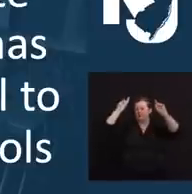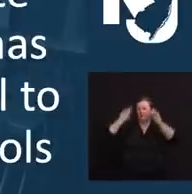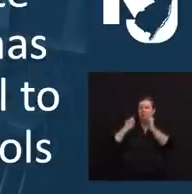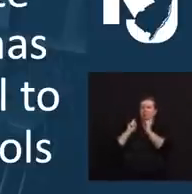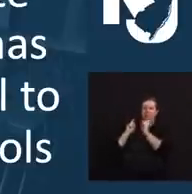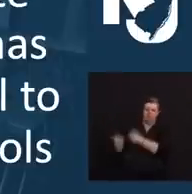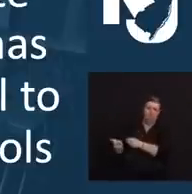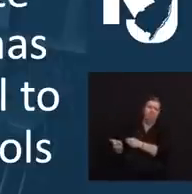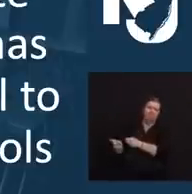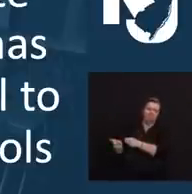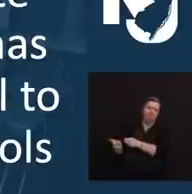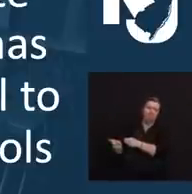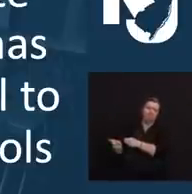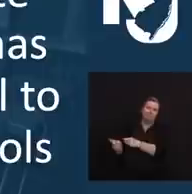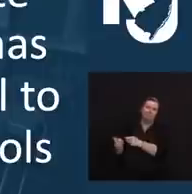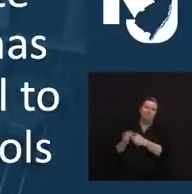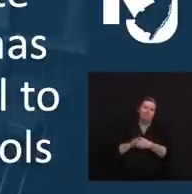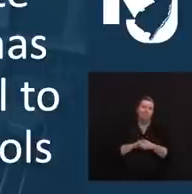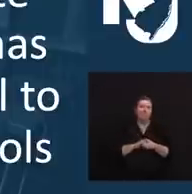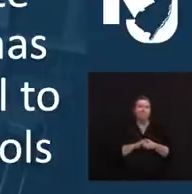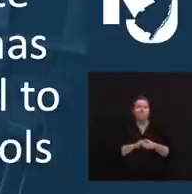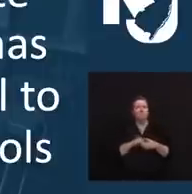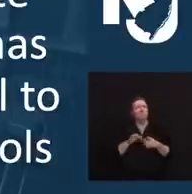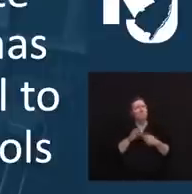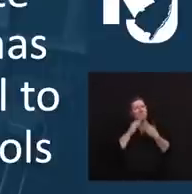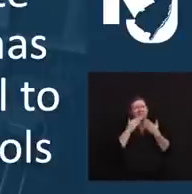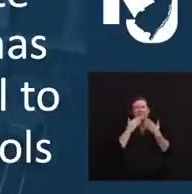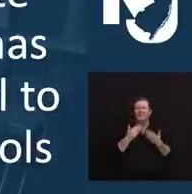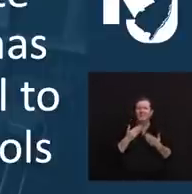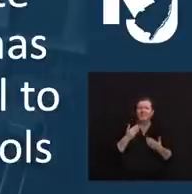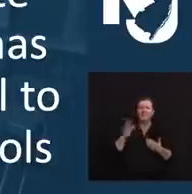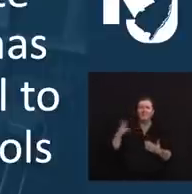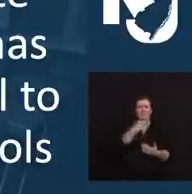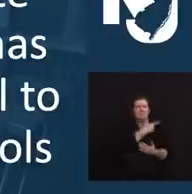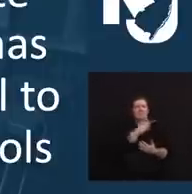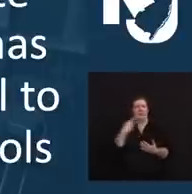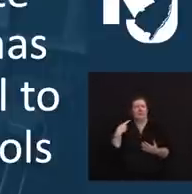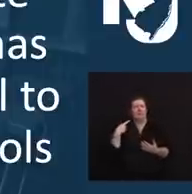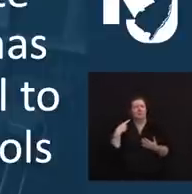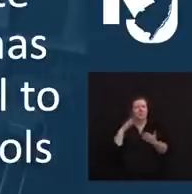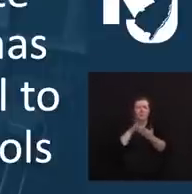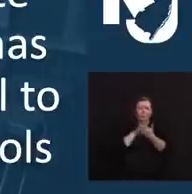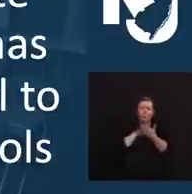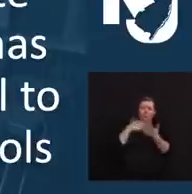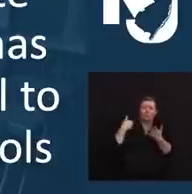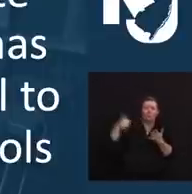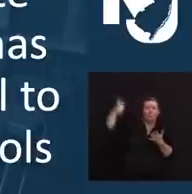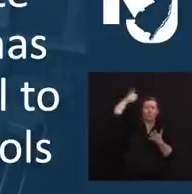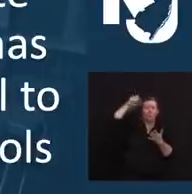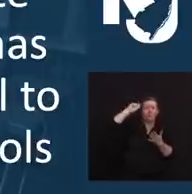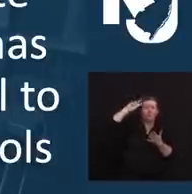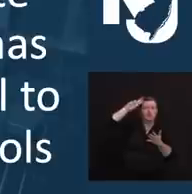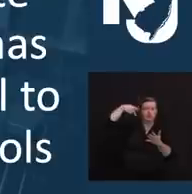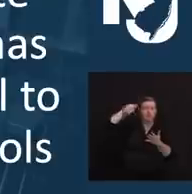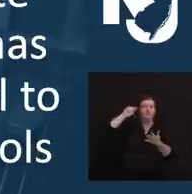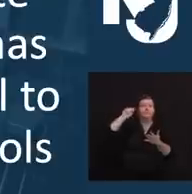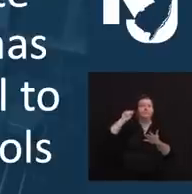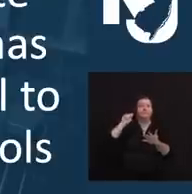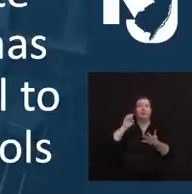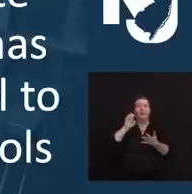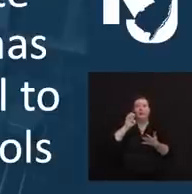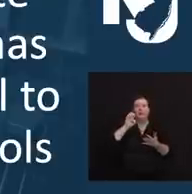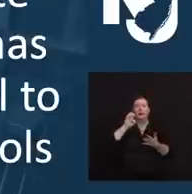I thank, especially by name, Paterson Superintendent Dr. Eileen Schaefer and the Board of Education,